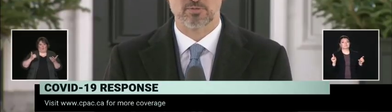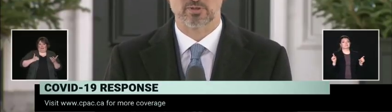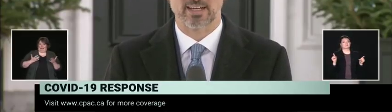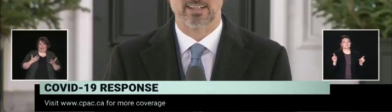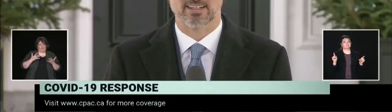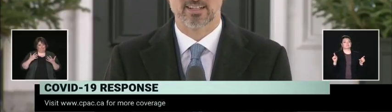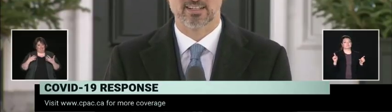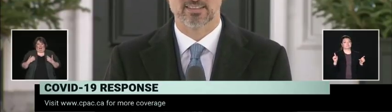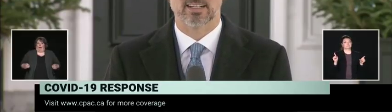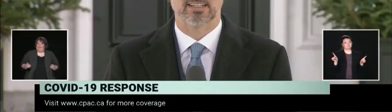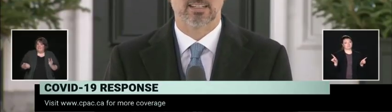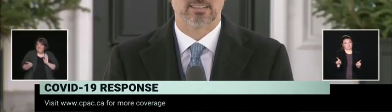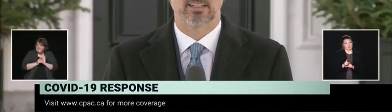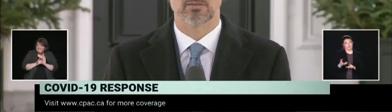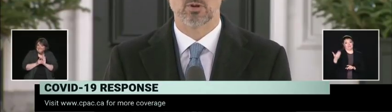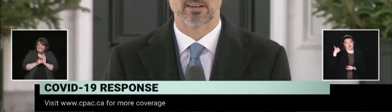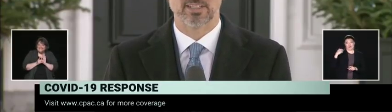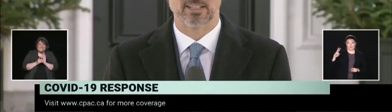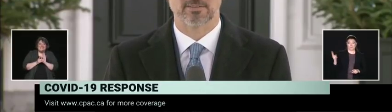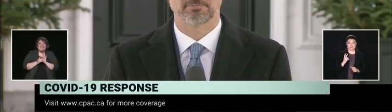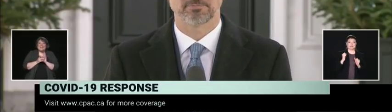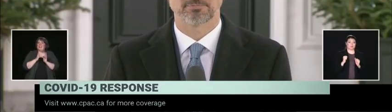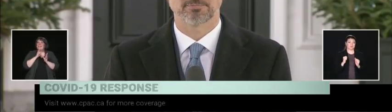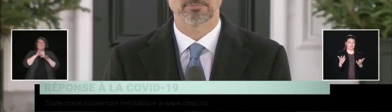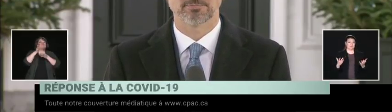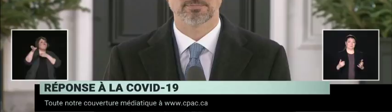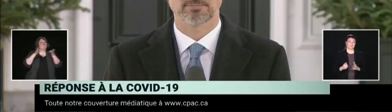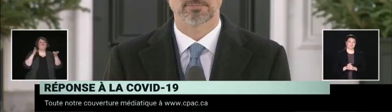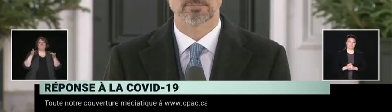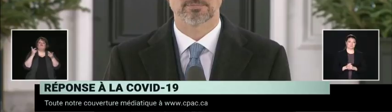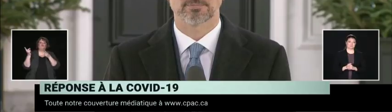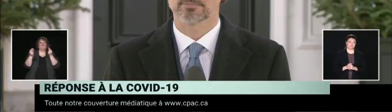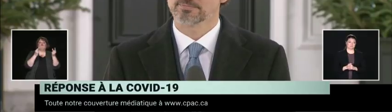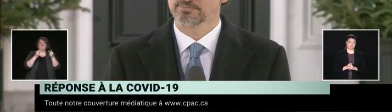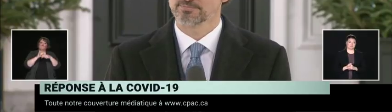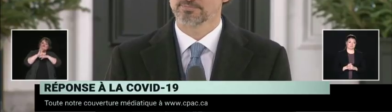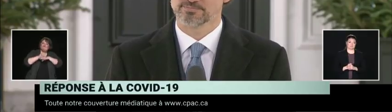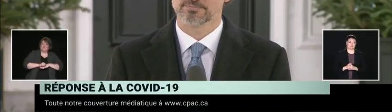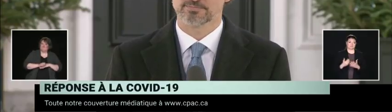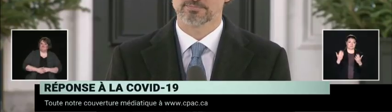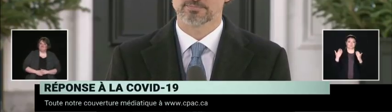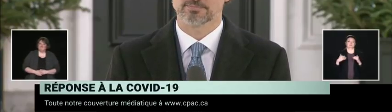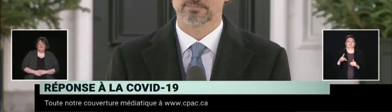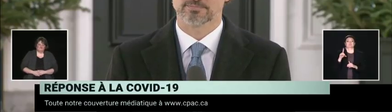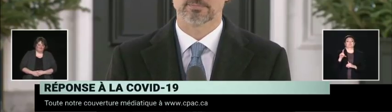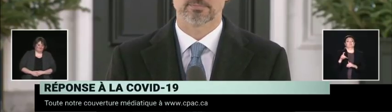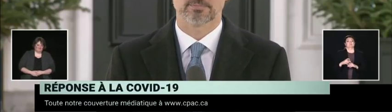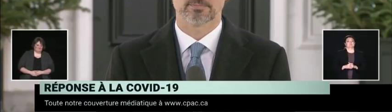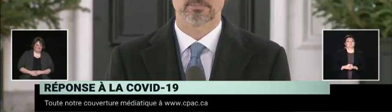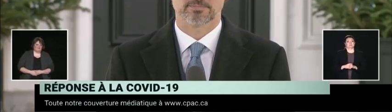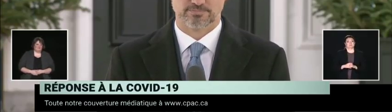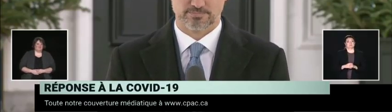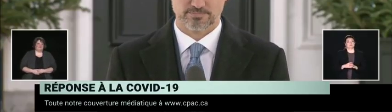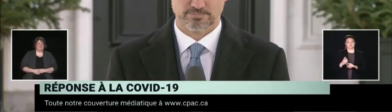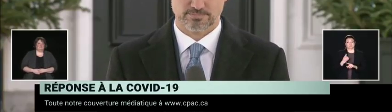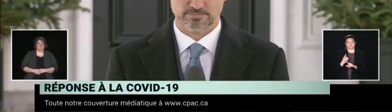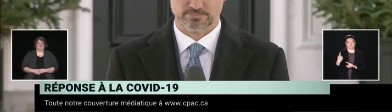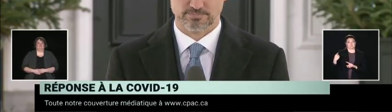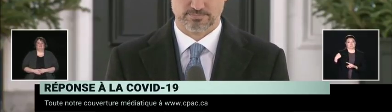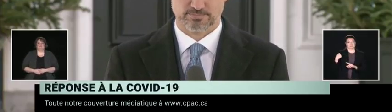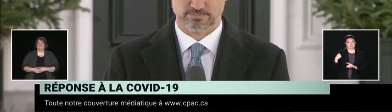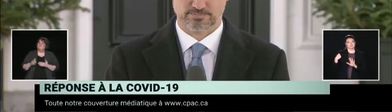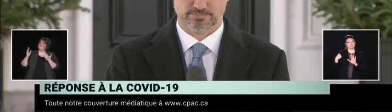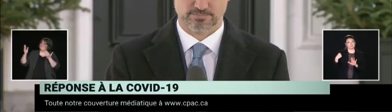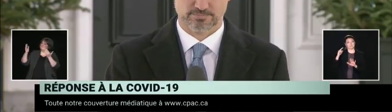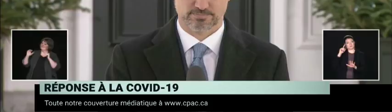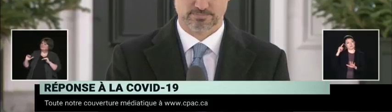individuelles et communautaires dans les mois à venir. And a week ago, your government asked correctional officials to consider early